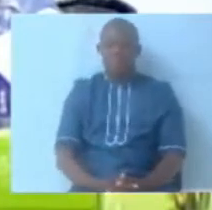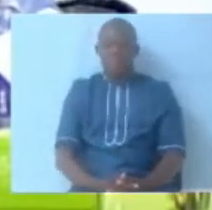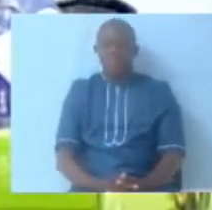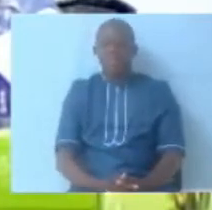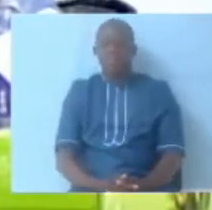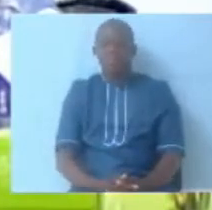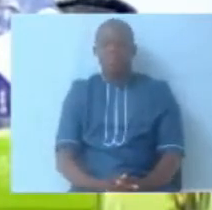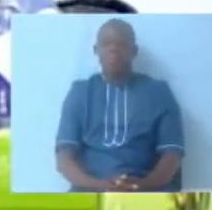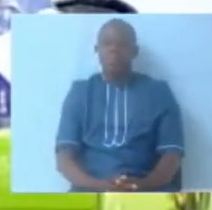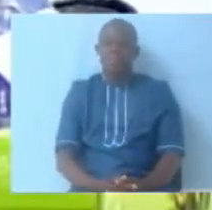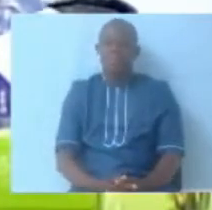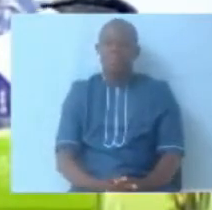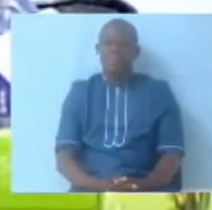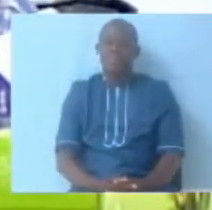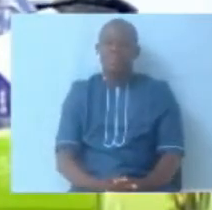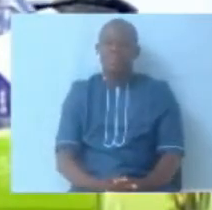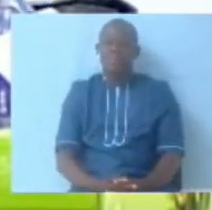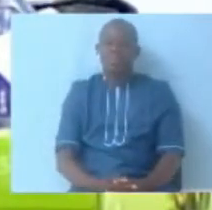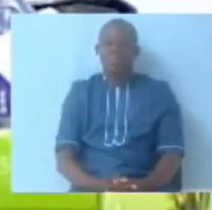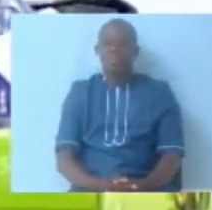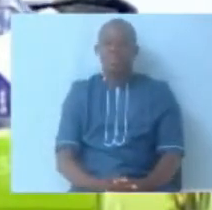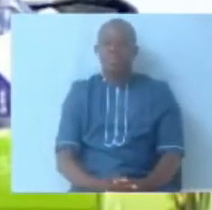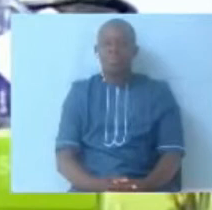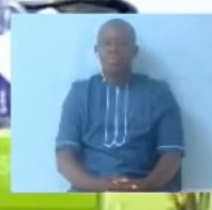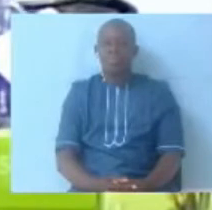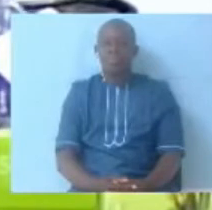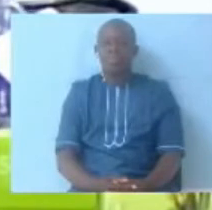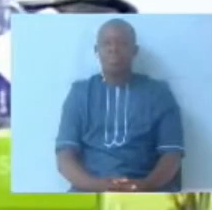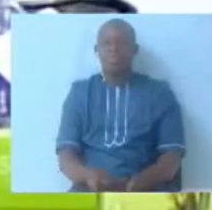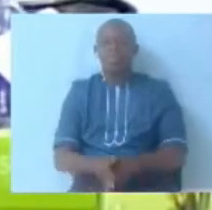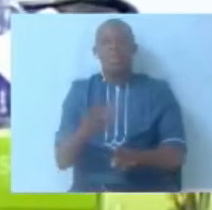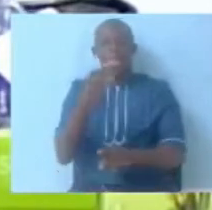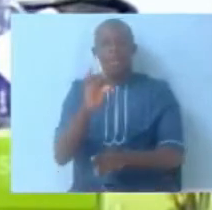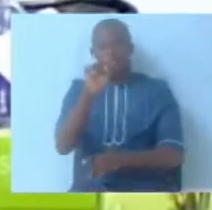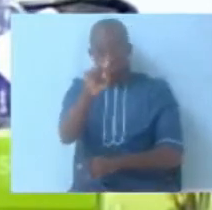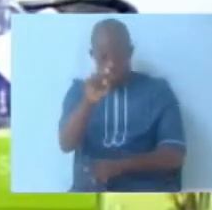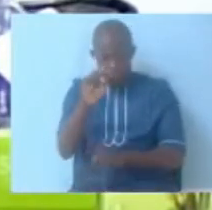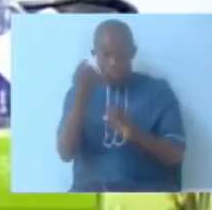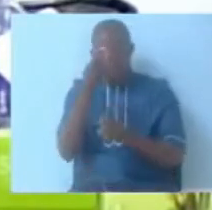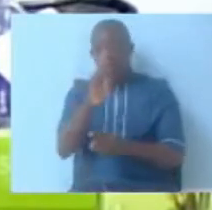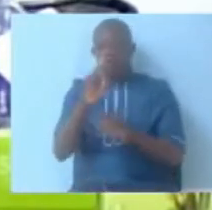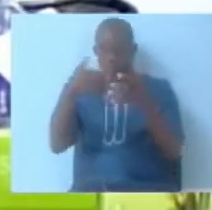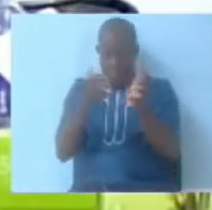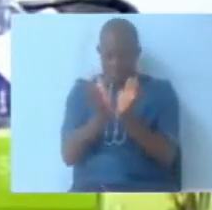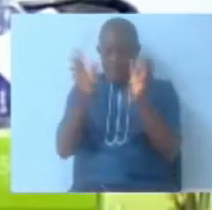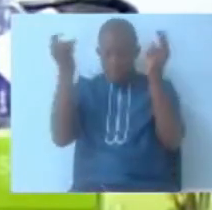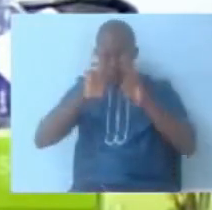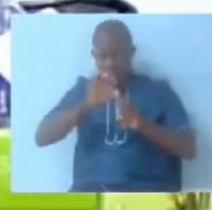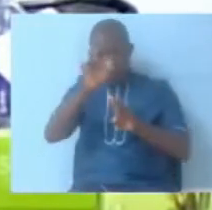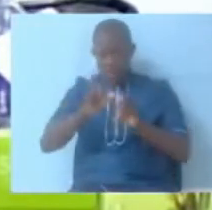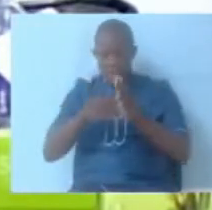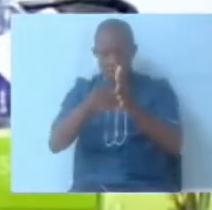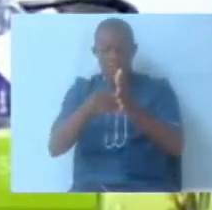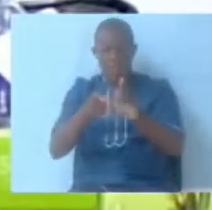class magistrate munabe tema. When you are a first class magistrate, you can exercise all the powers vested in the magisterial